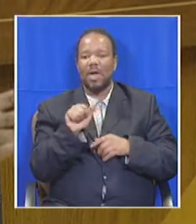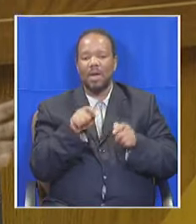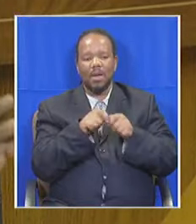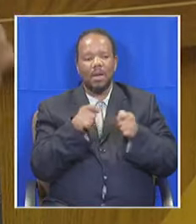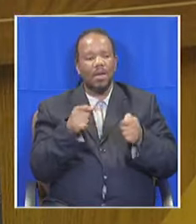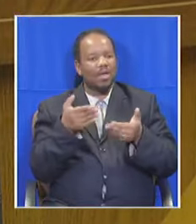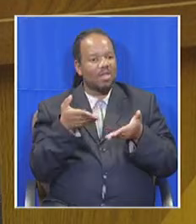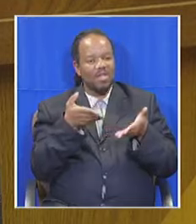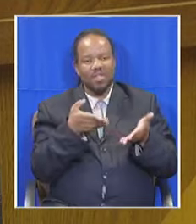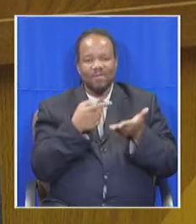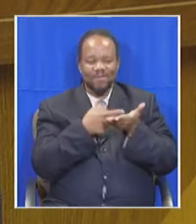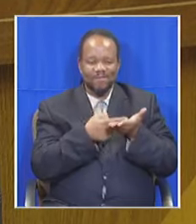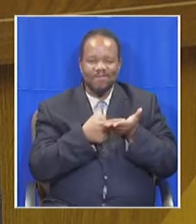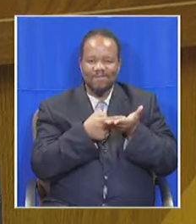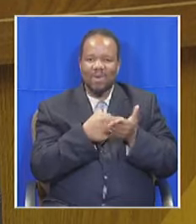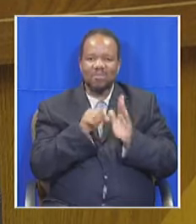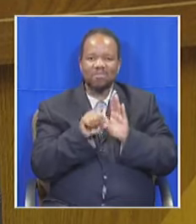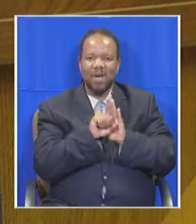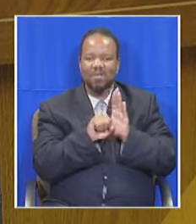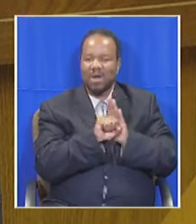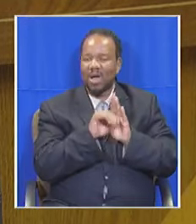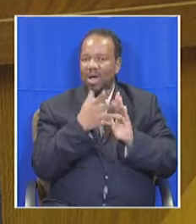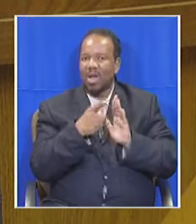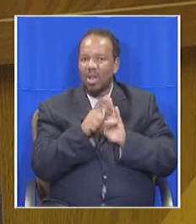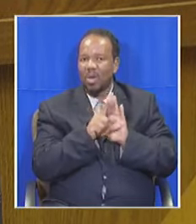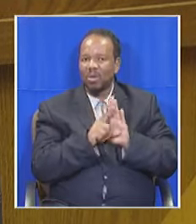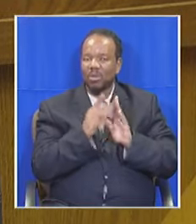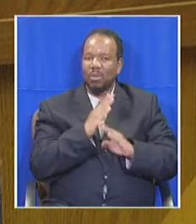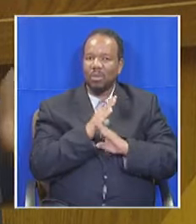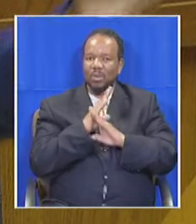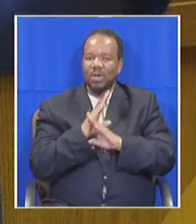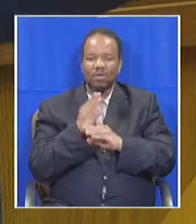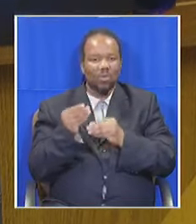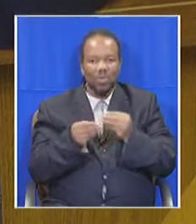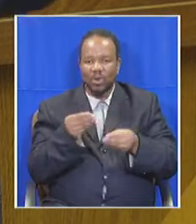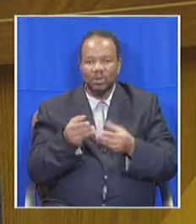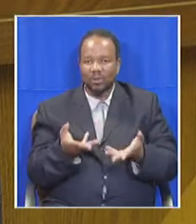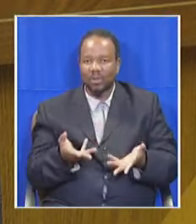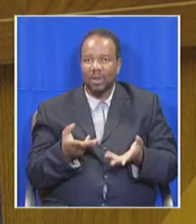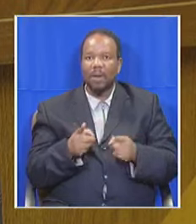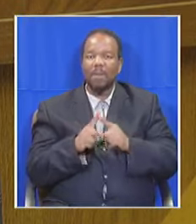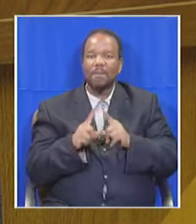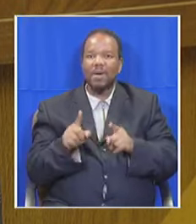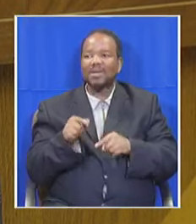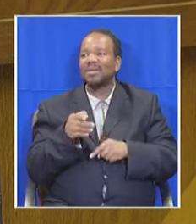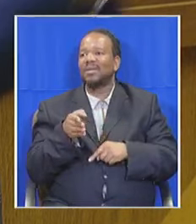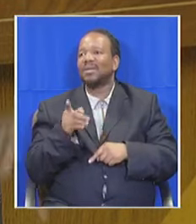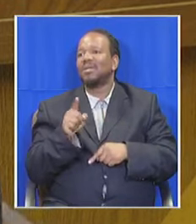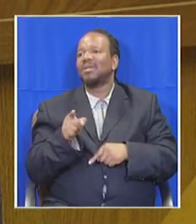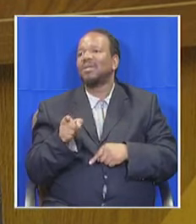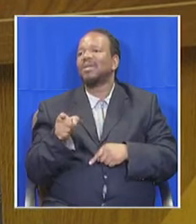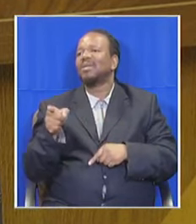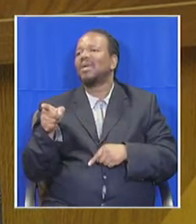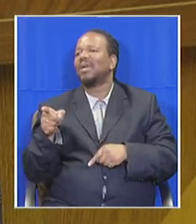serious legislation that protects people who have issues of corruption that they must bring to the state. They are also in the bar with the alliance, the